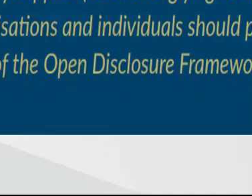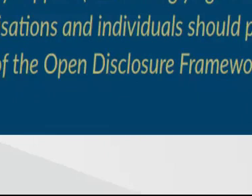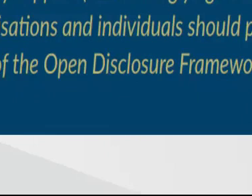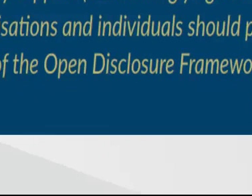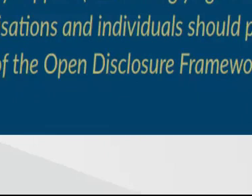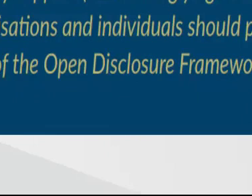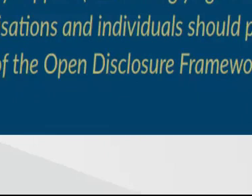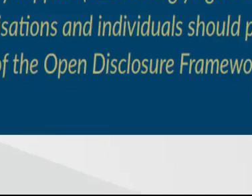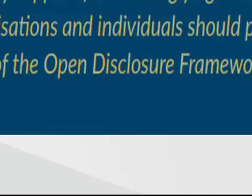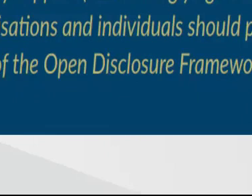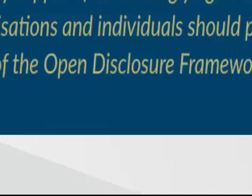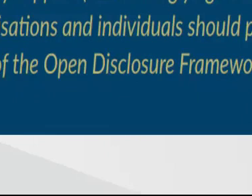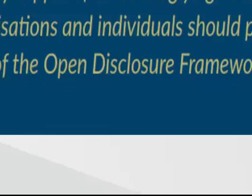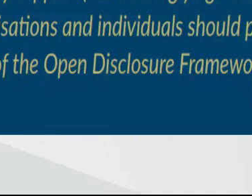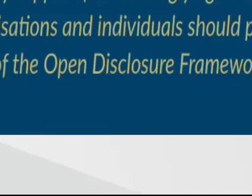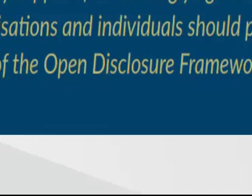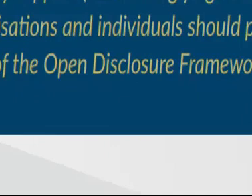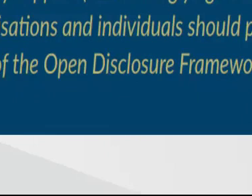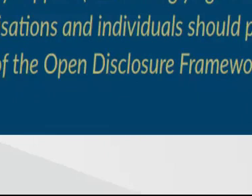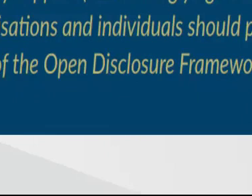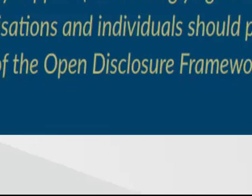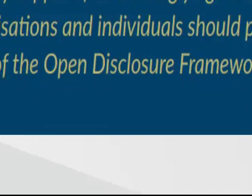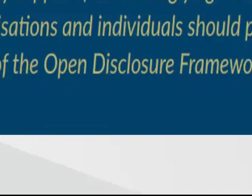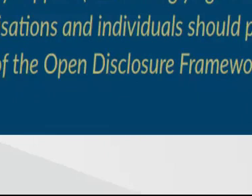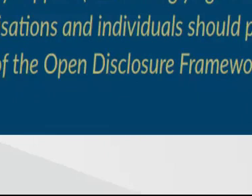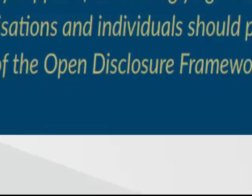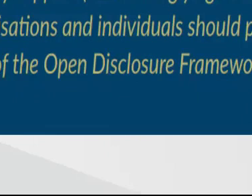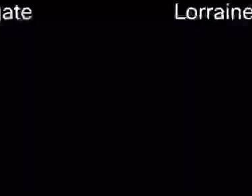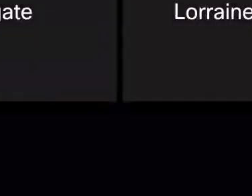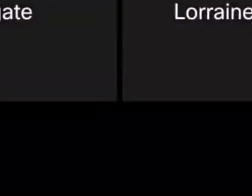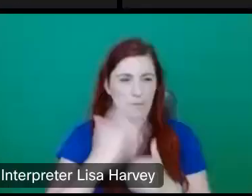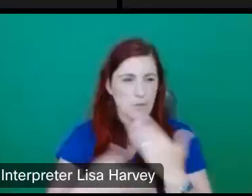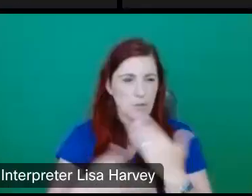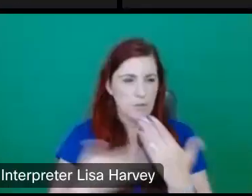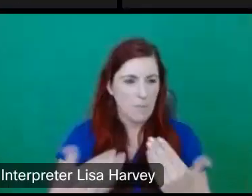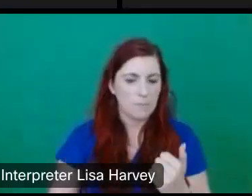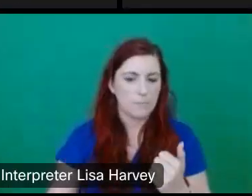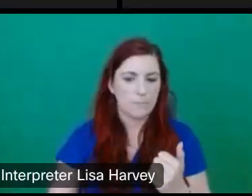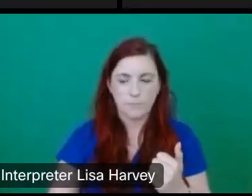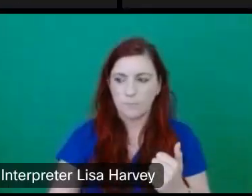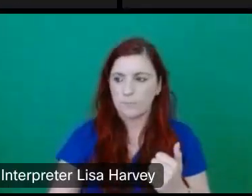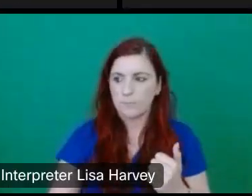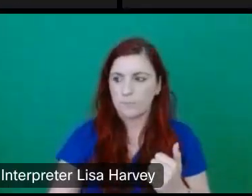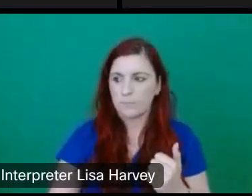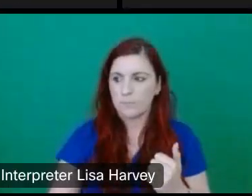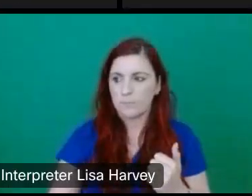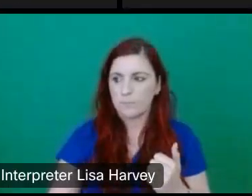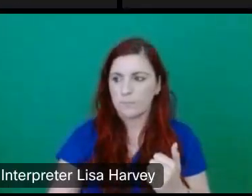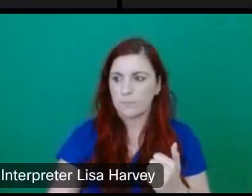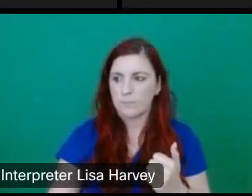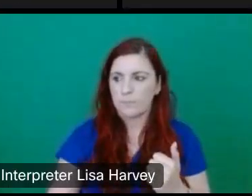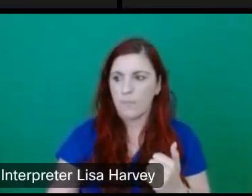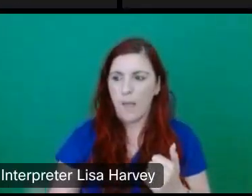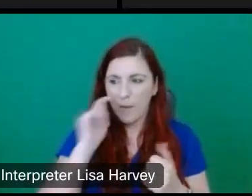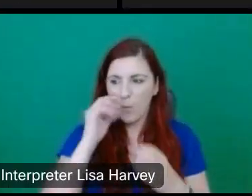that change in culture that's already started. So I might wrap it up there, and I think we're open for questions now, but I'll just hand you back to